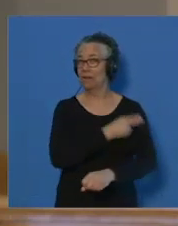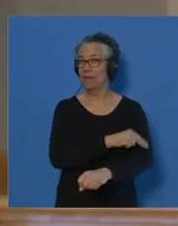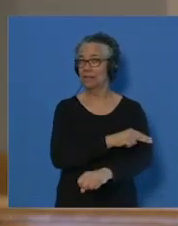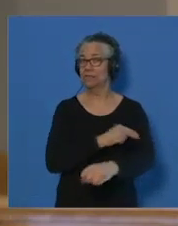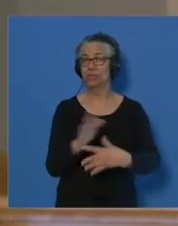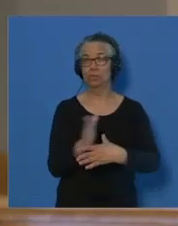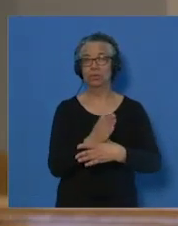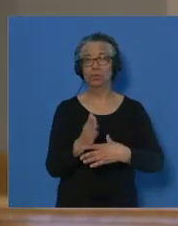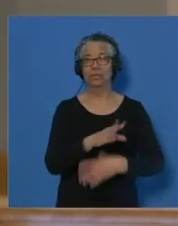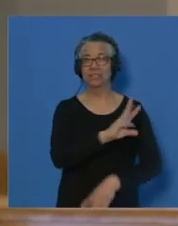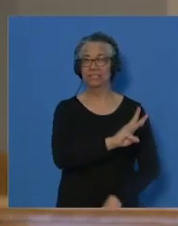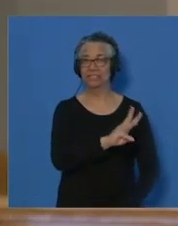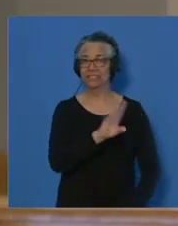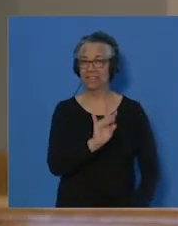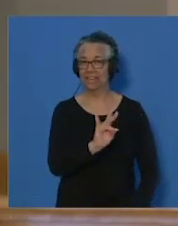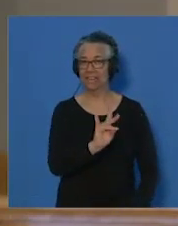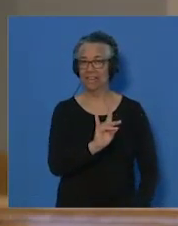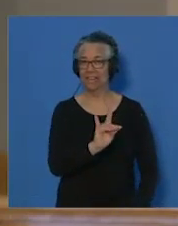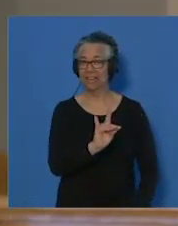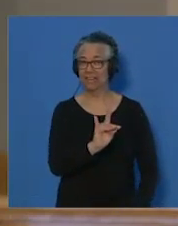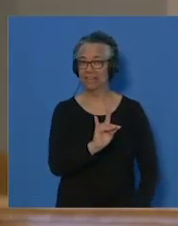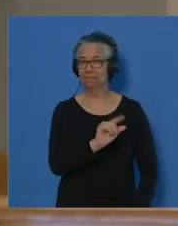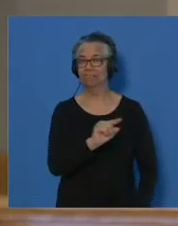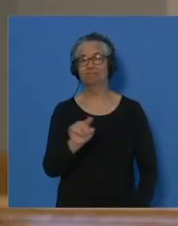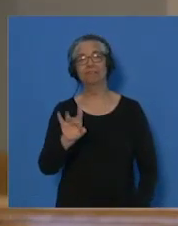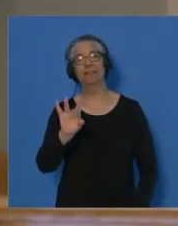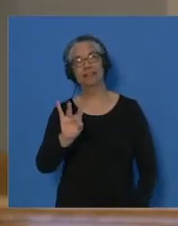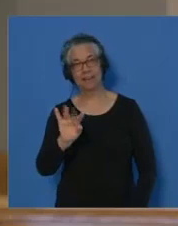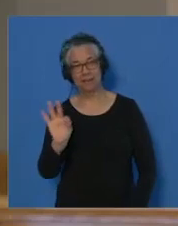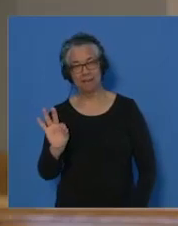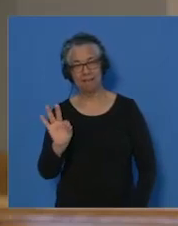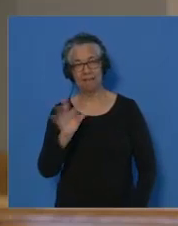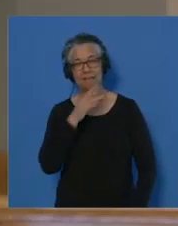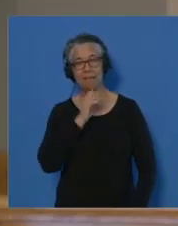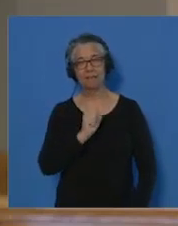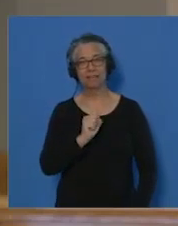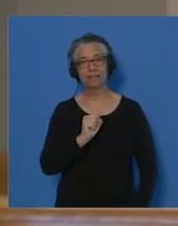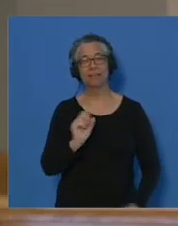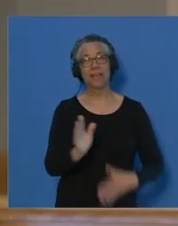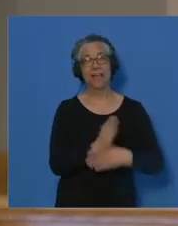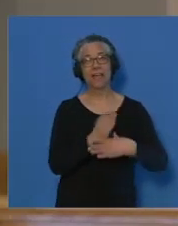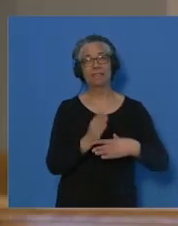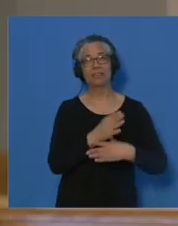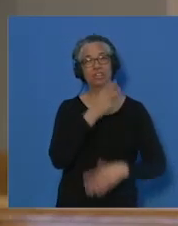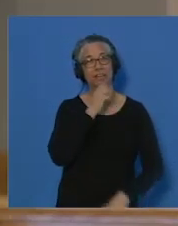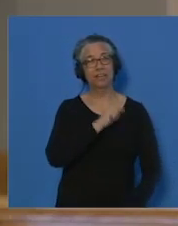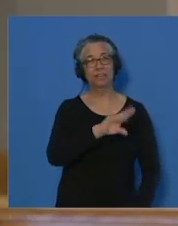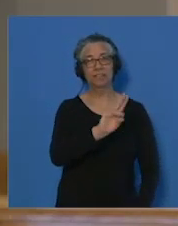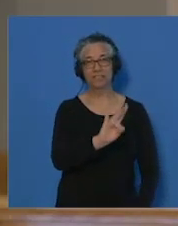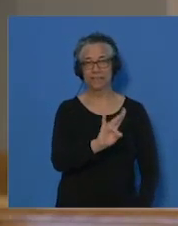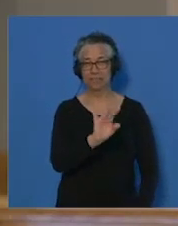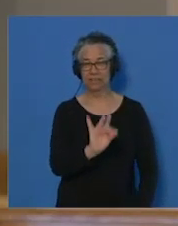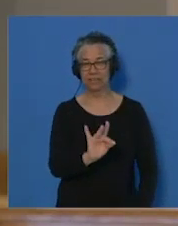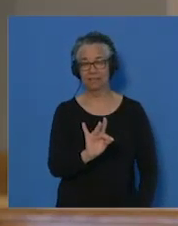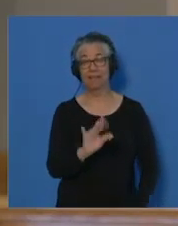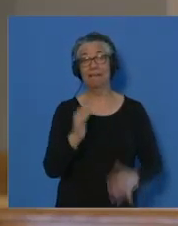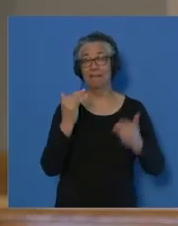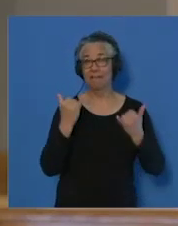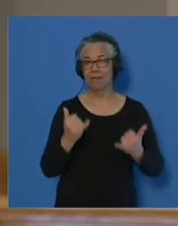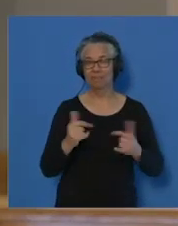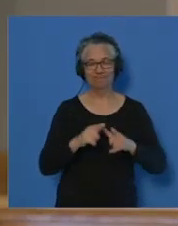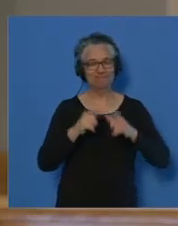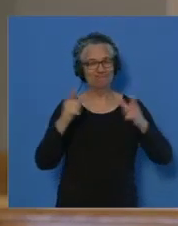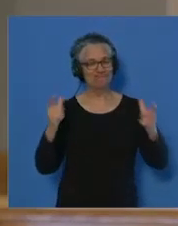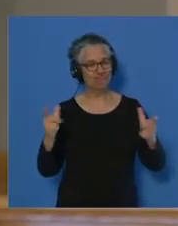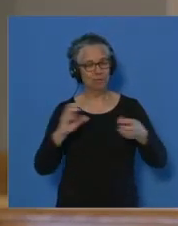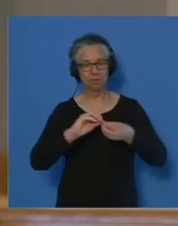between 68 and 89 years, with the average age being 78. Now that we have a larger number